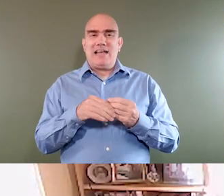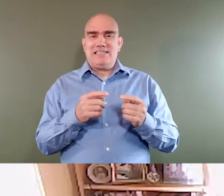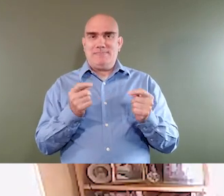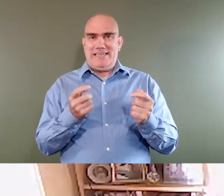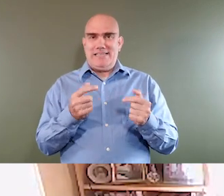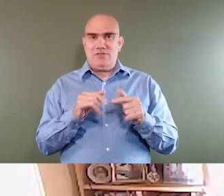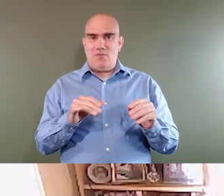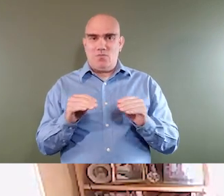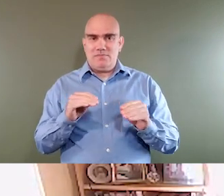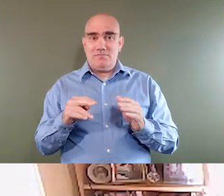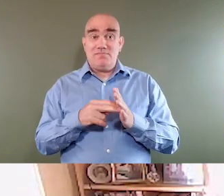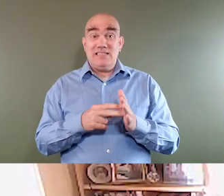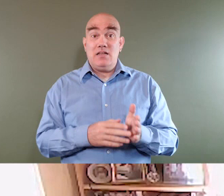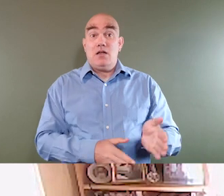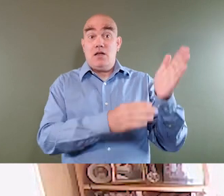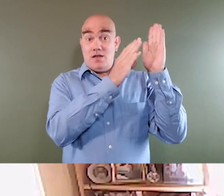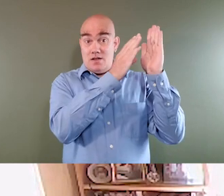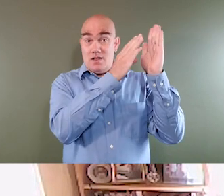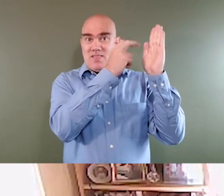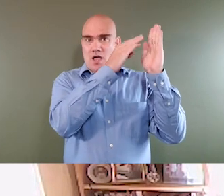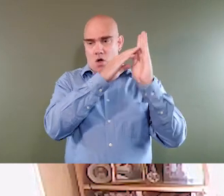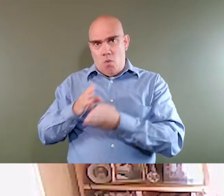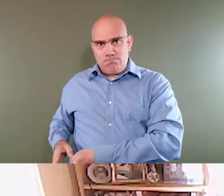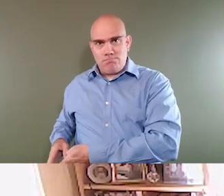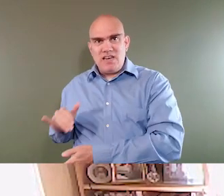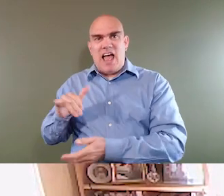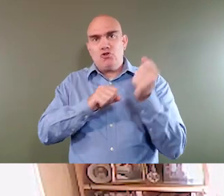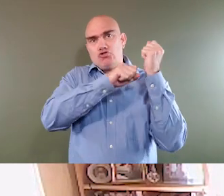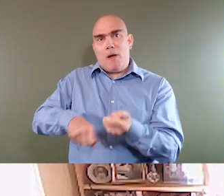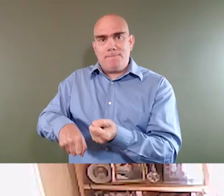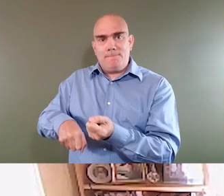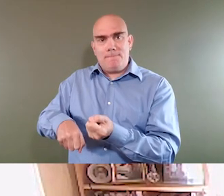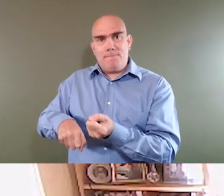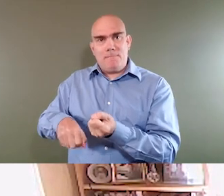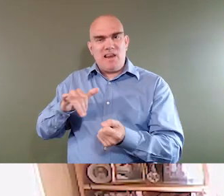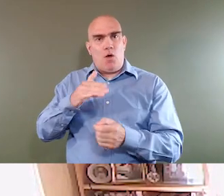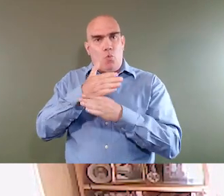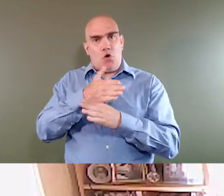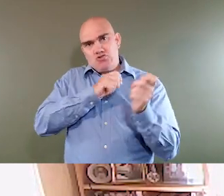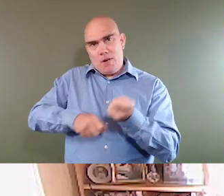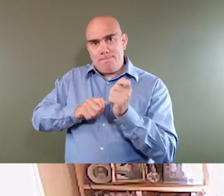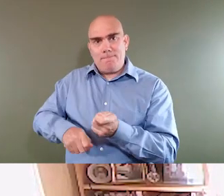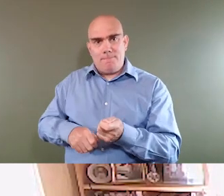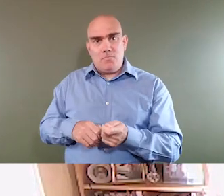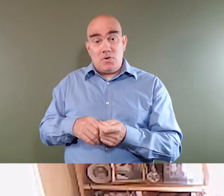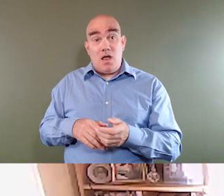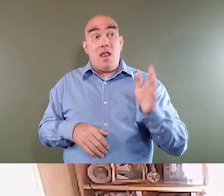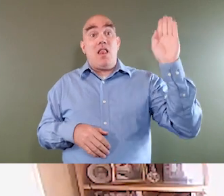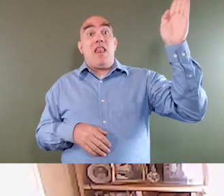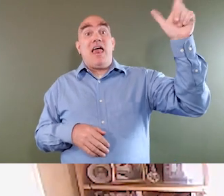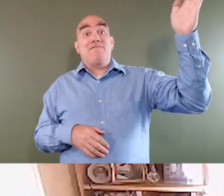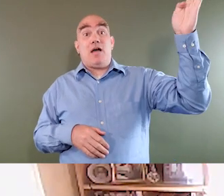up and overhead to the left, and then do a quick chop down and to the right like you're chopping wood. Up and to the left, quick